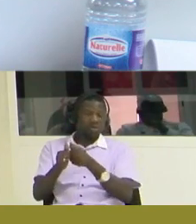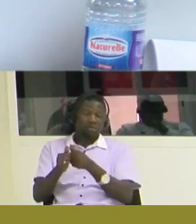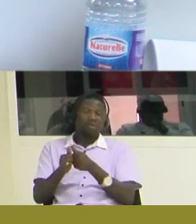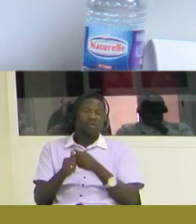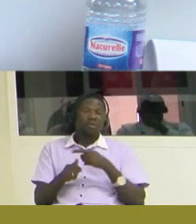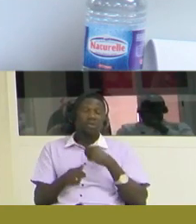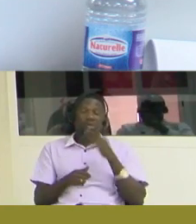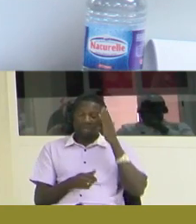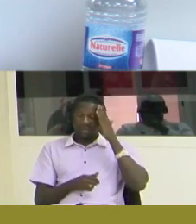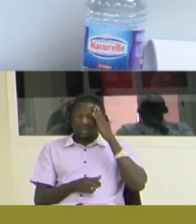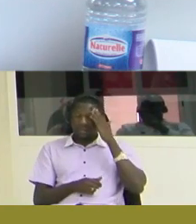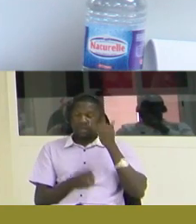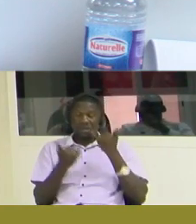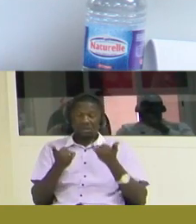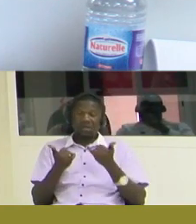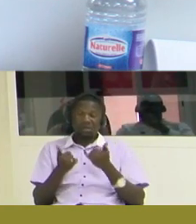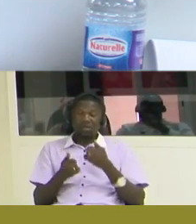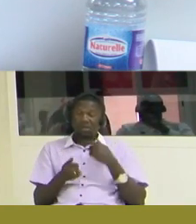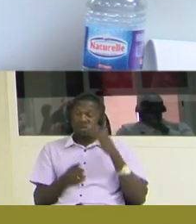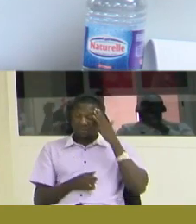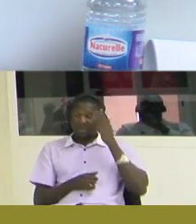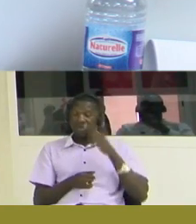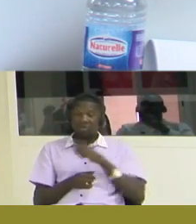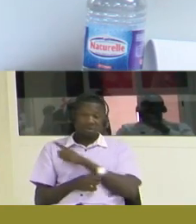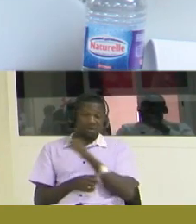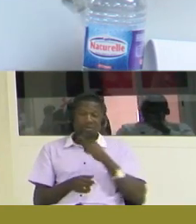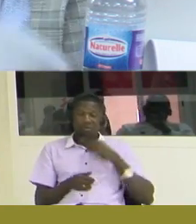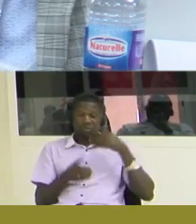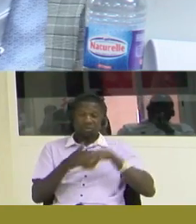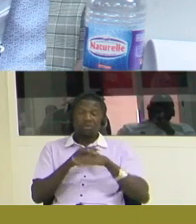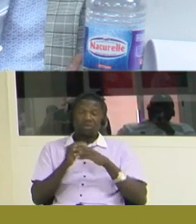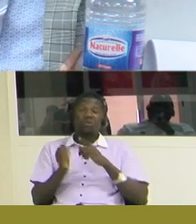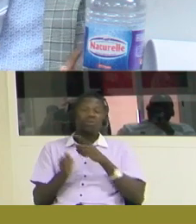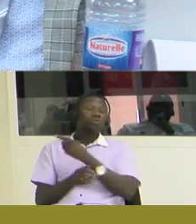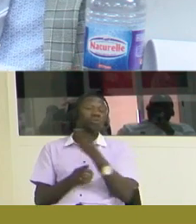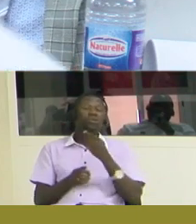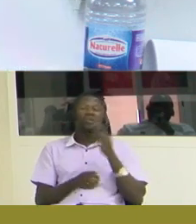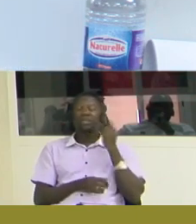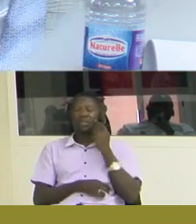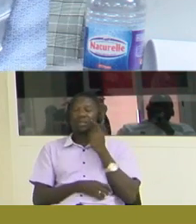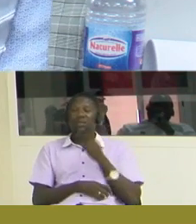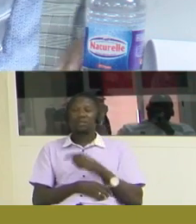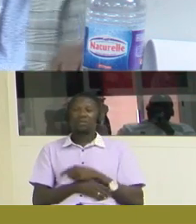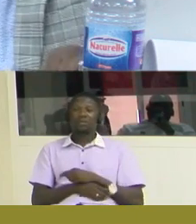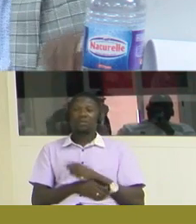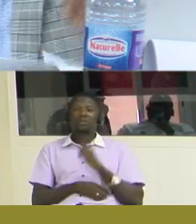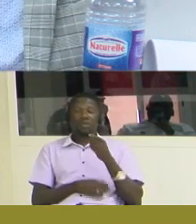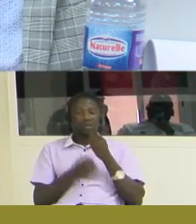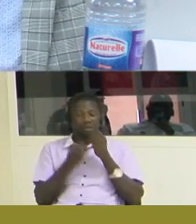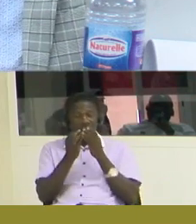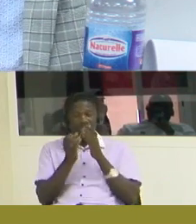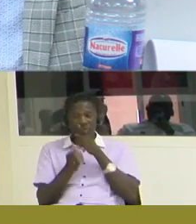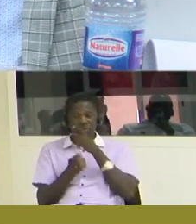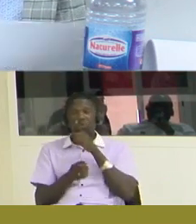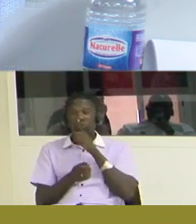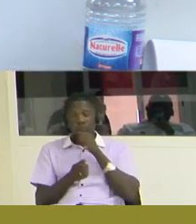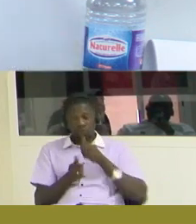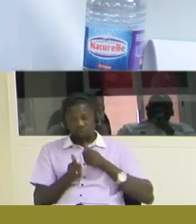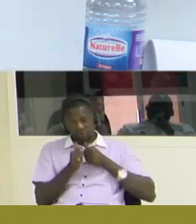they were brought in those days so he too said it was you who escorted them